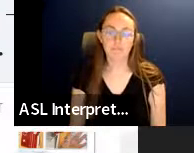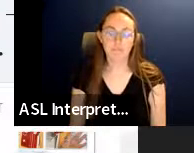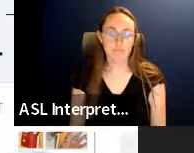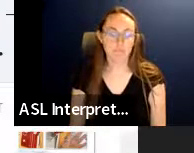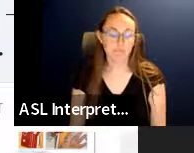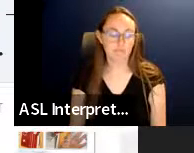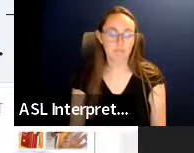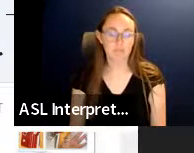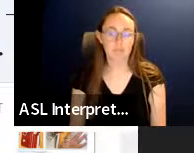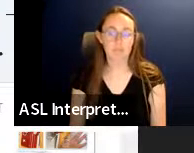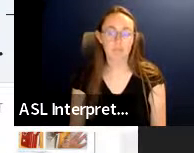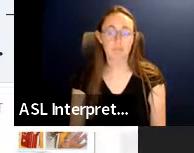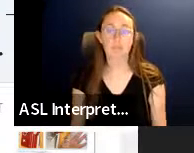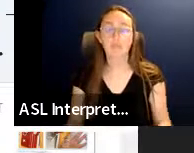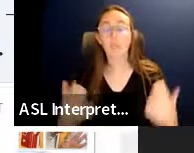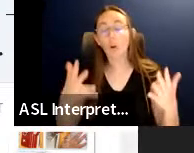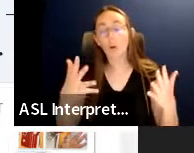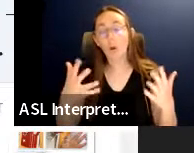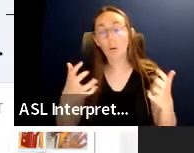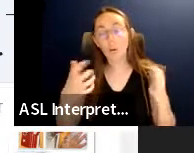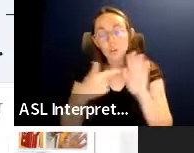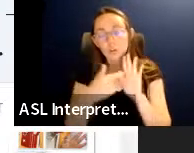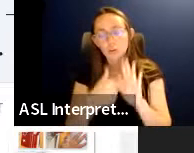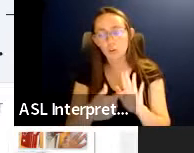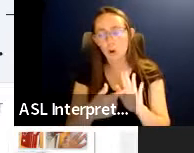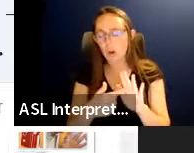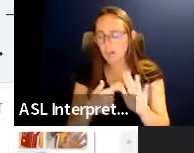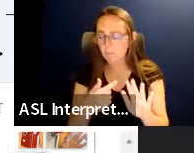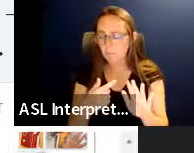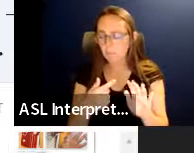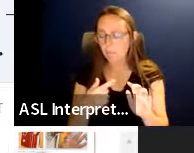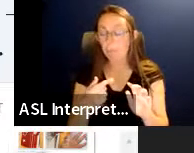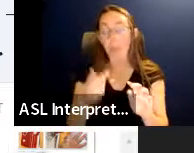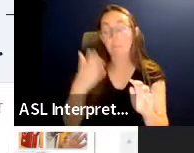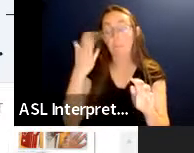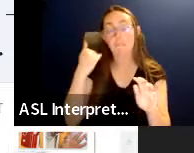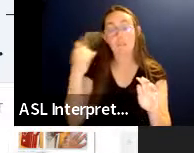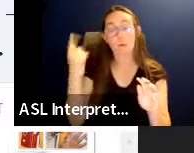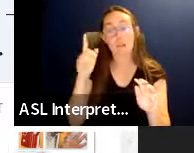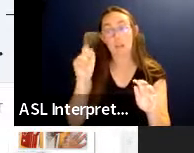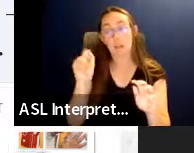Just wanting to show, you know, there was a question about tools. So